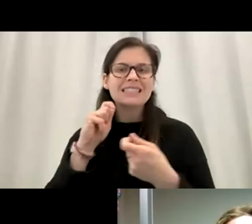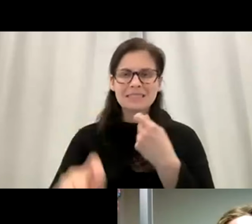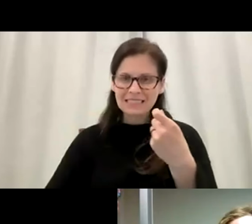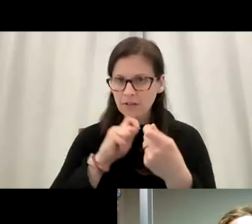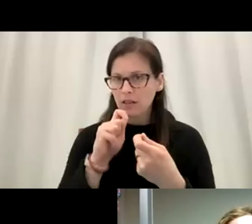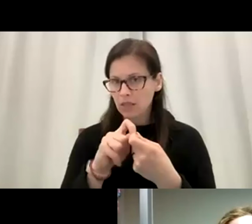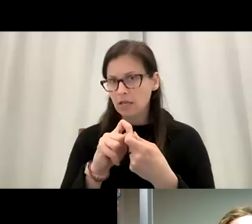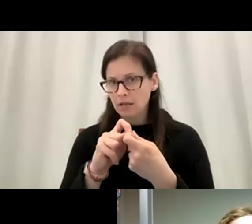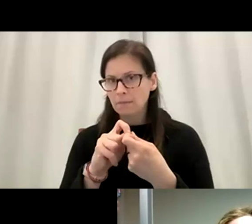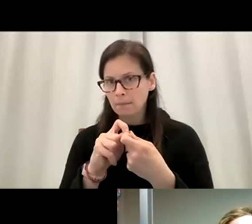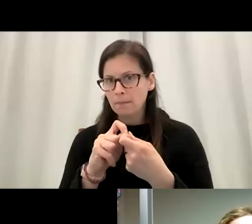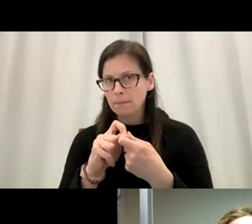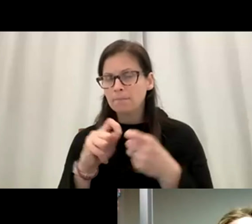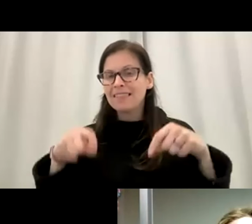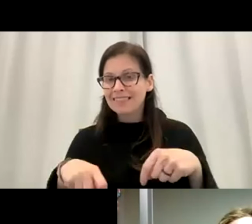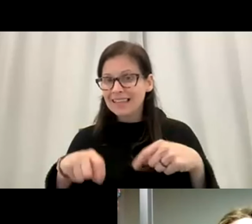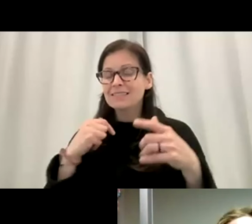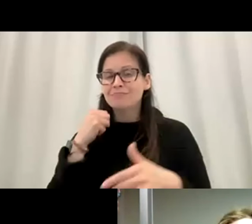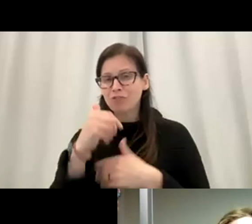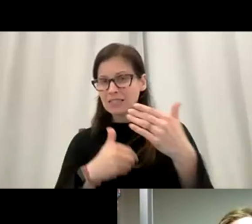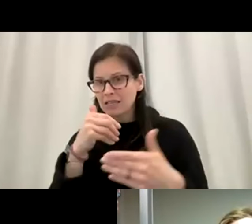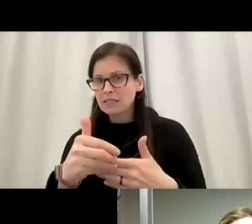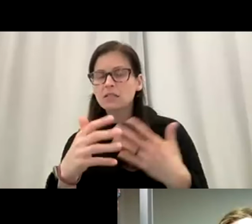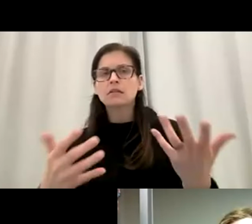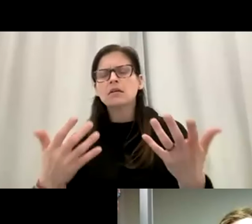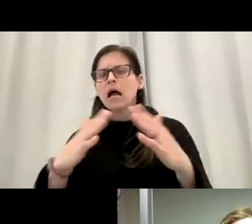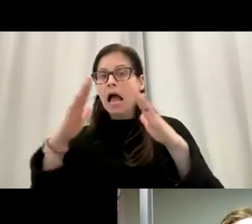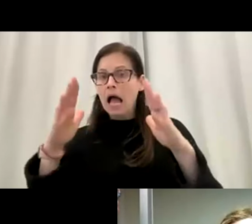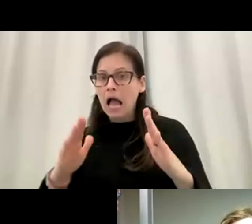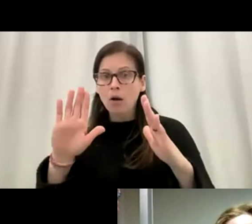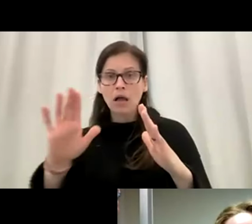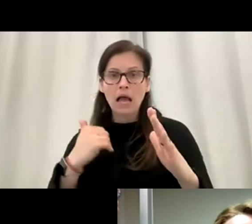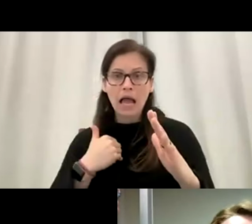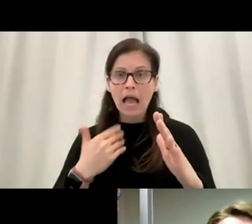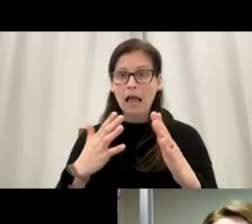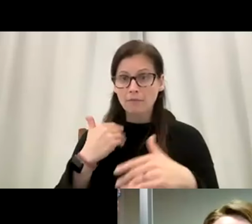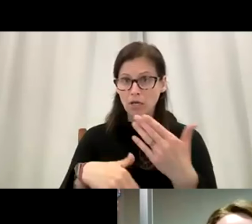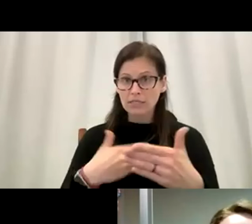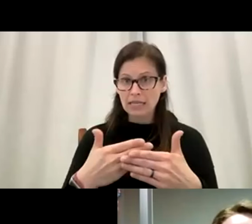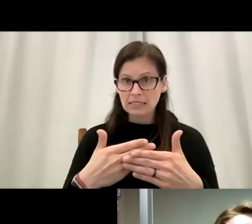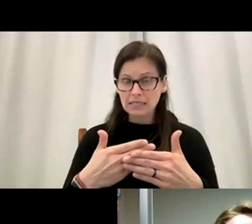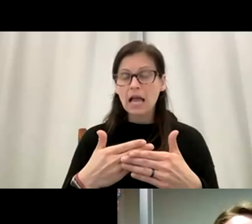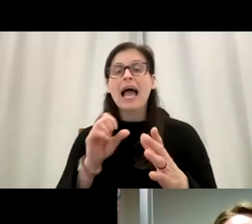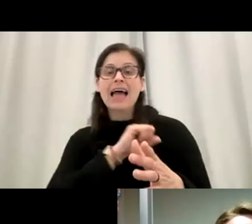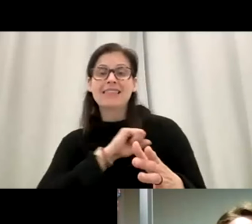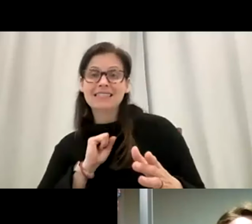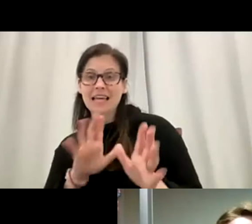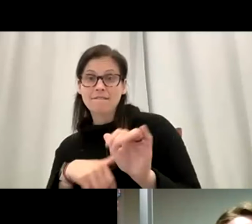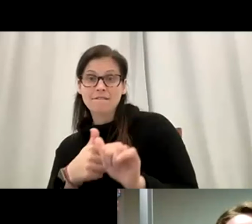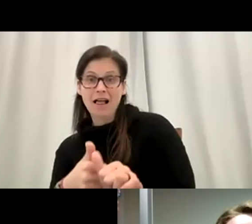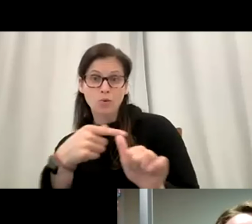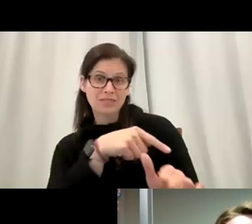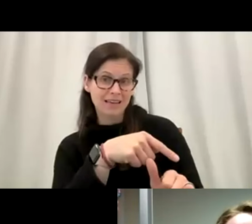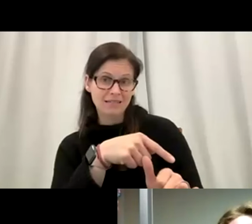think that in this specific process, the House has their own process and the Senate follows. So we have to be plugged in at kind of like